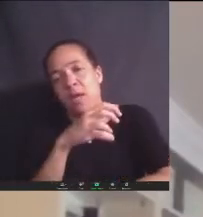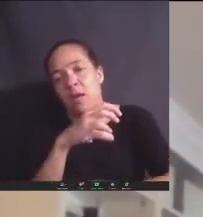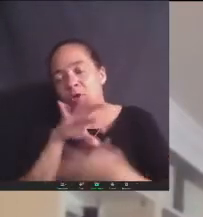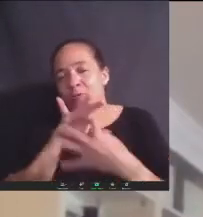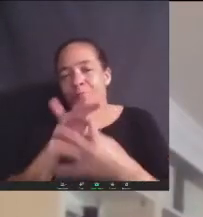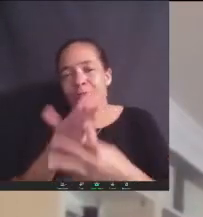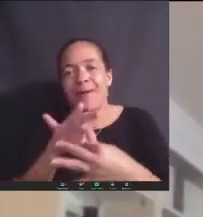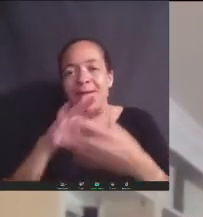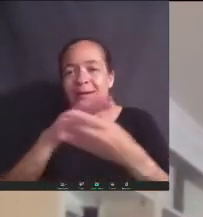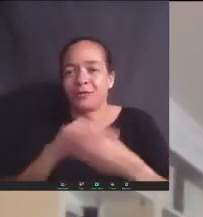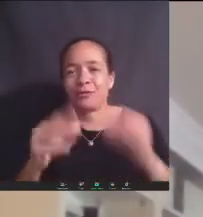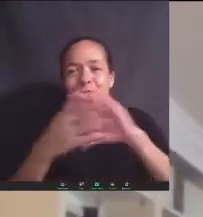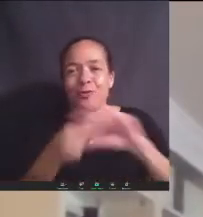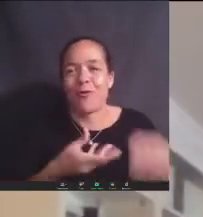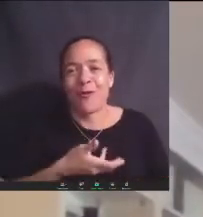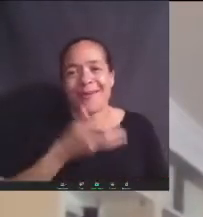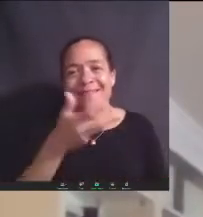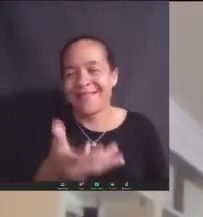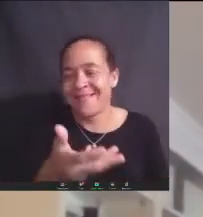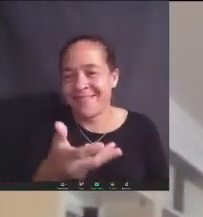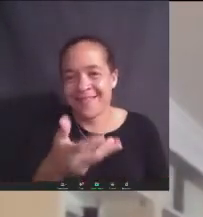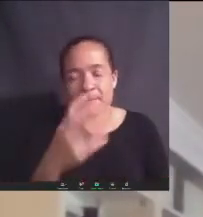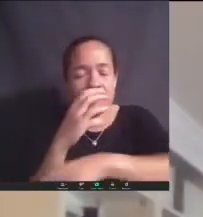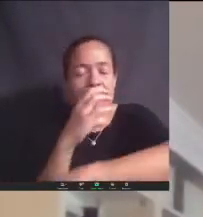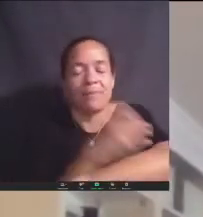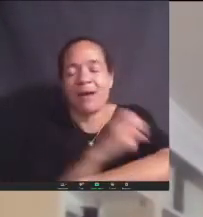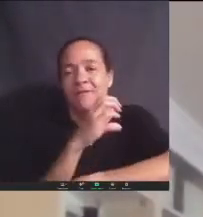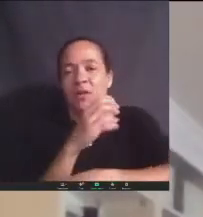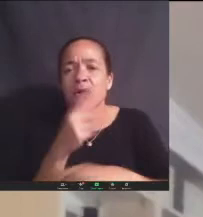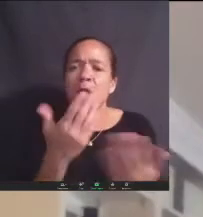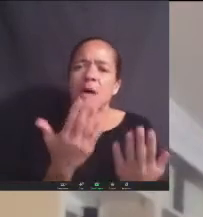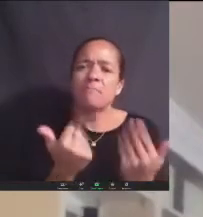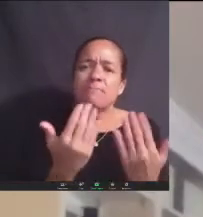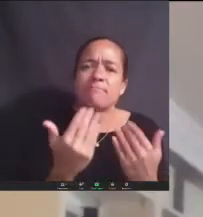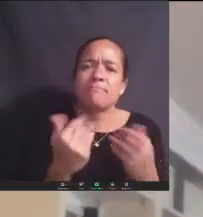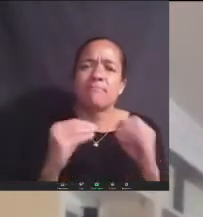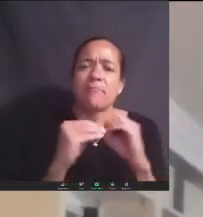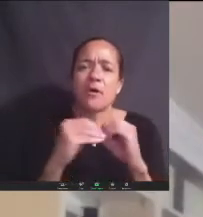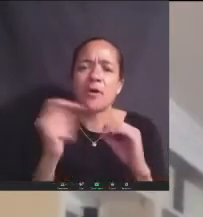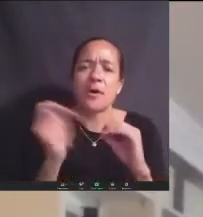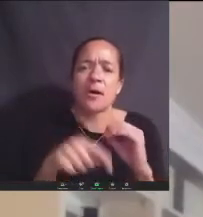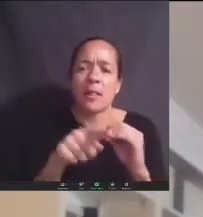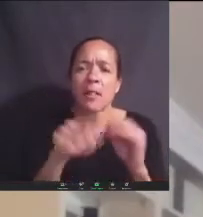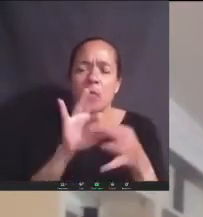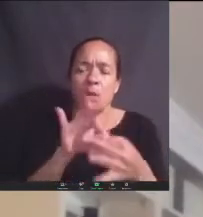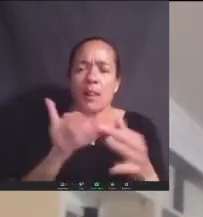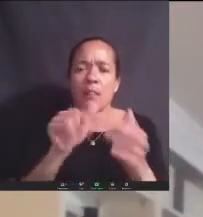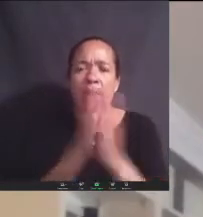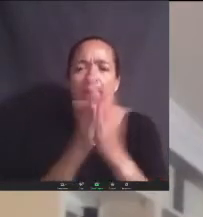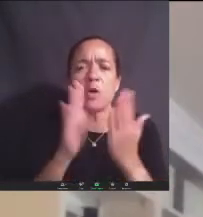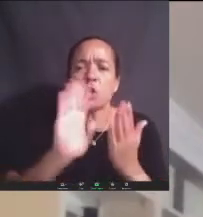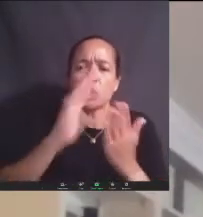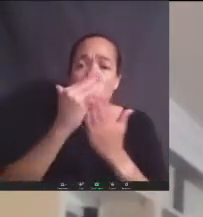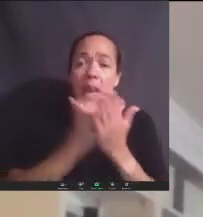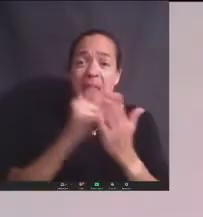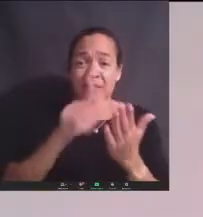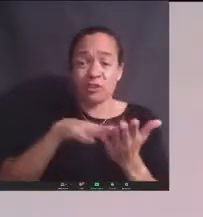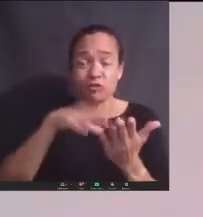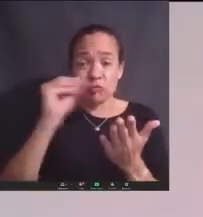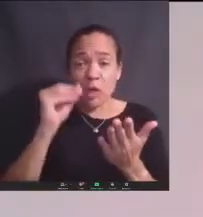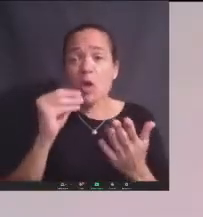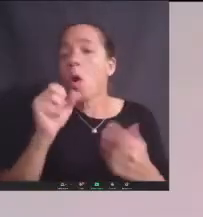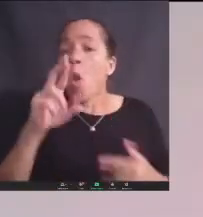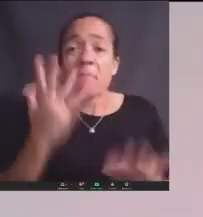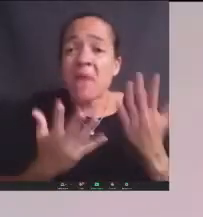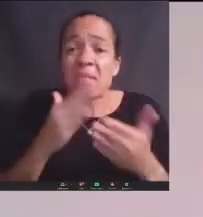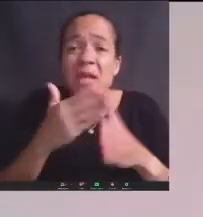story. So can you talk to us a little bit more about that book and the lessons that you learned, or maybe one of the stories that really moved you? Yeah, I